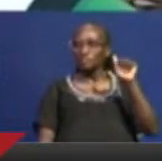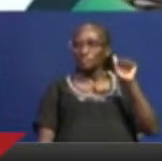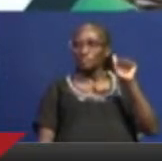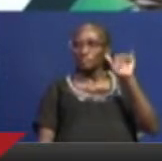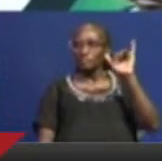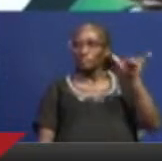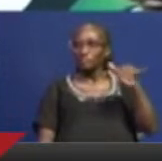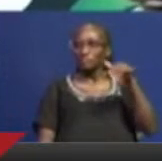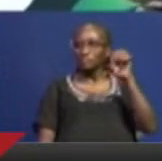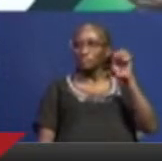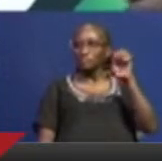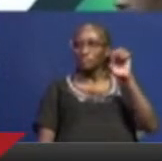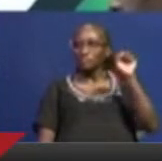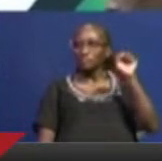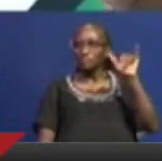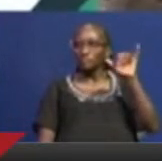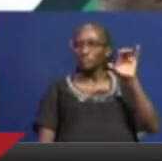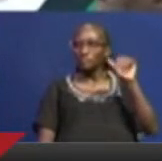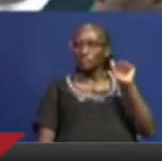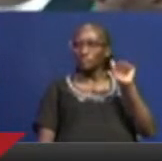Mbalu.